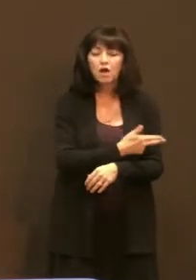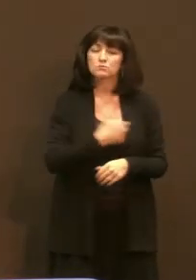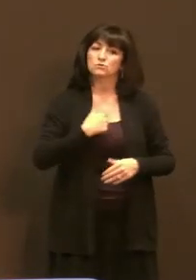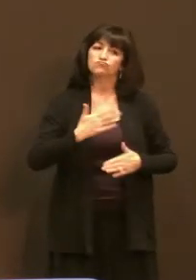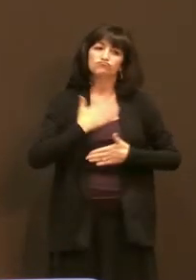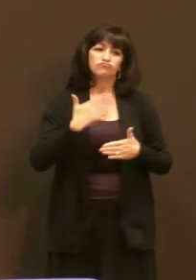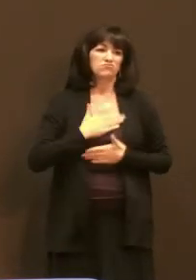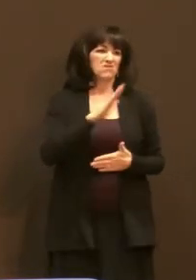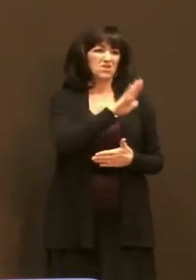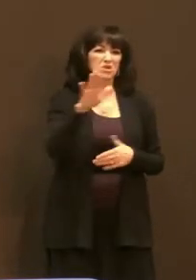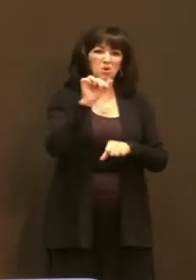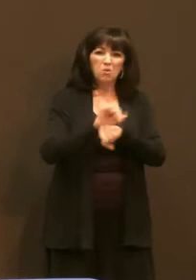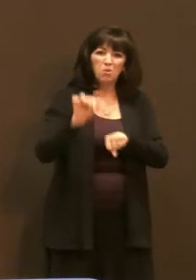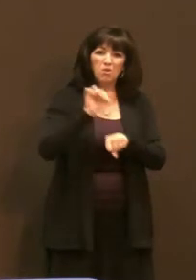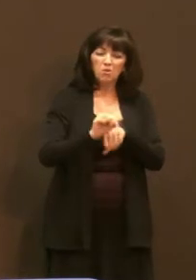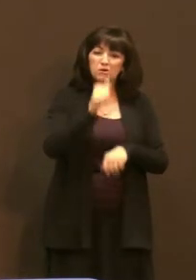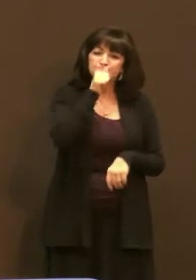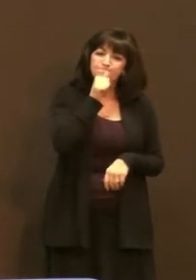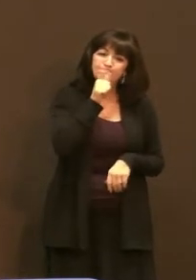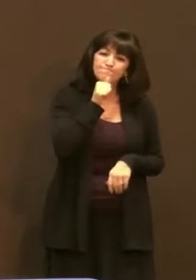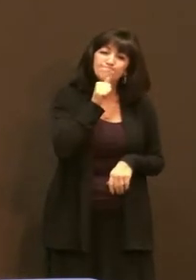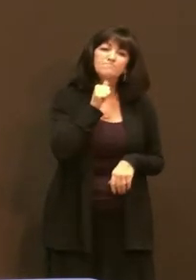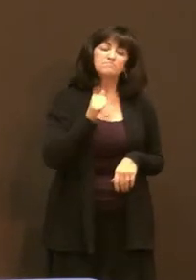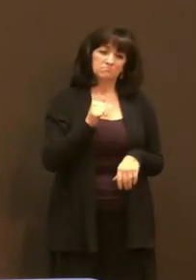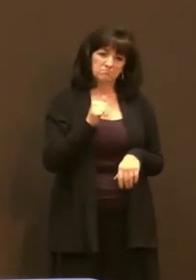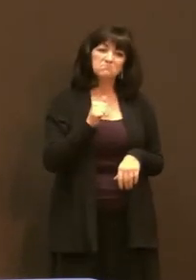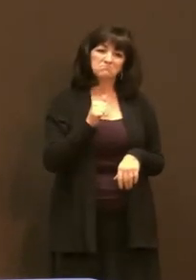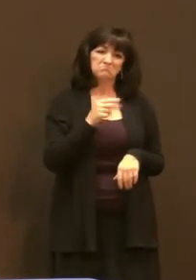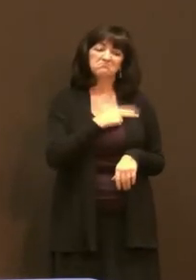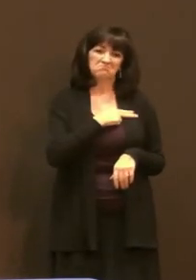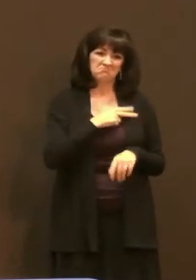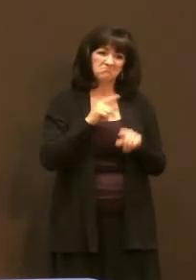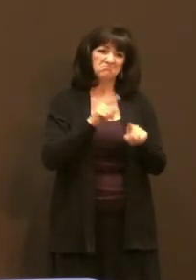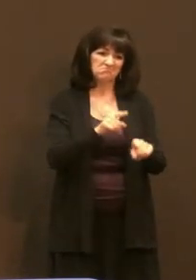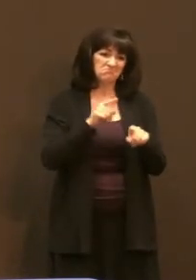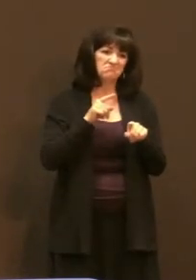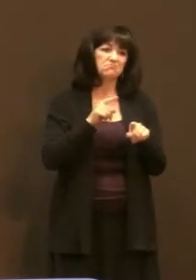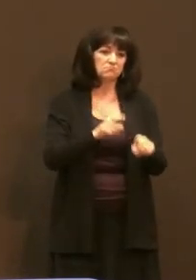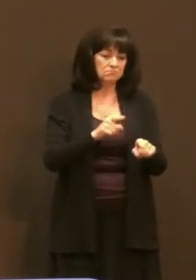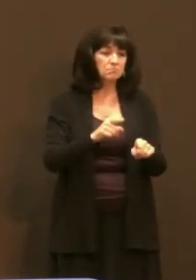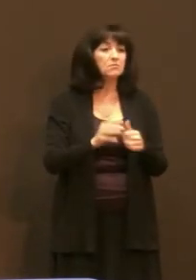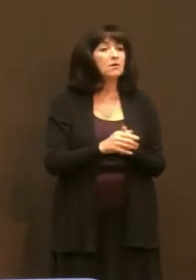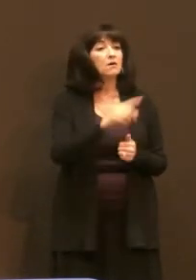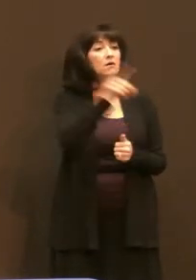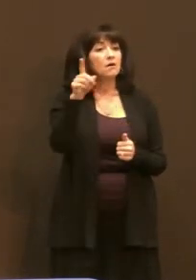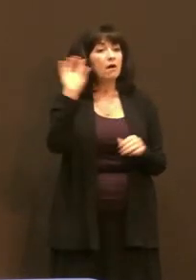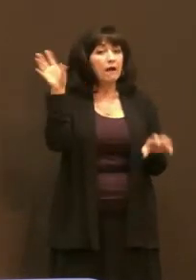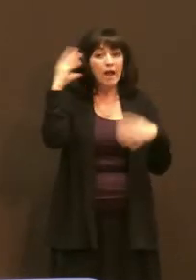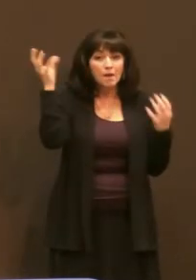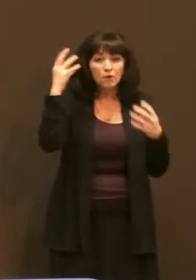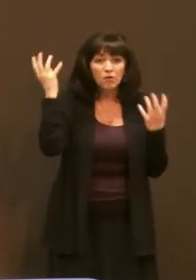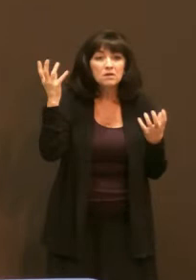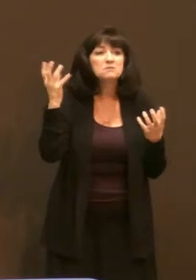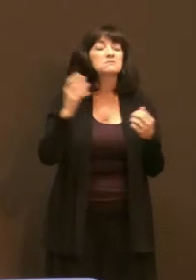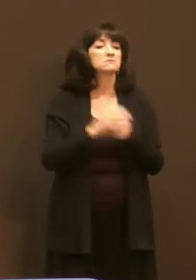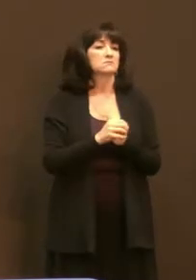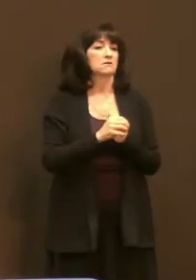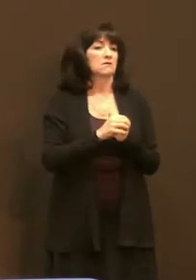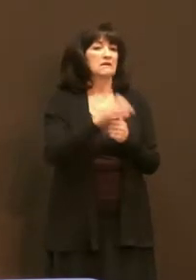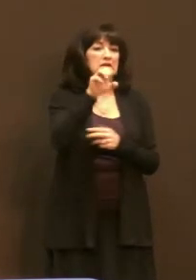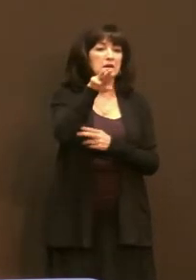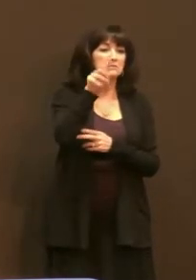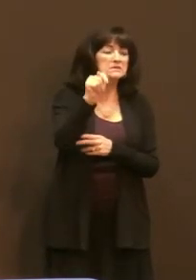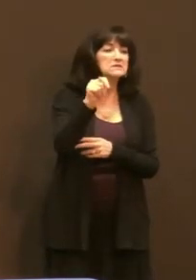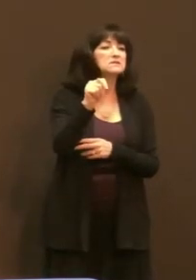that they're doing. In addition, the work of our first responders, ambulance drivers, EMTs, paramedics, all